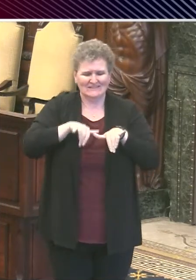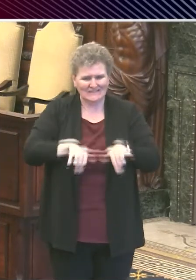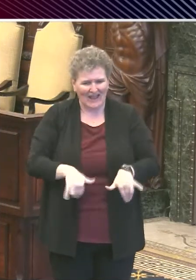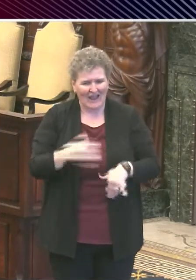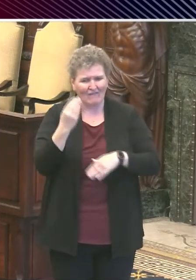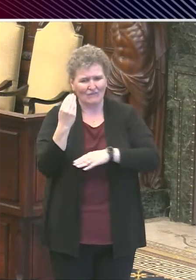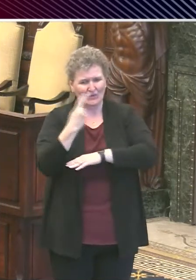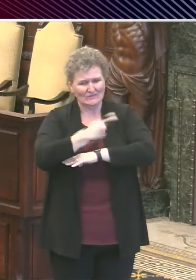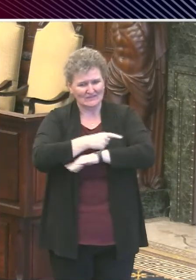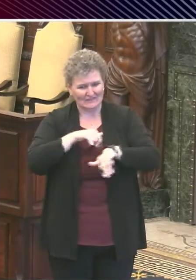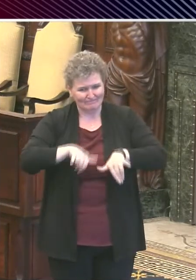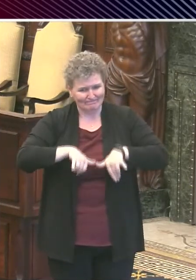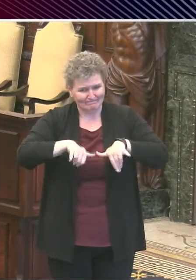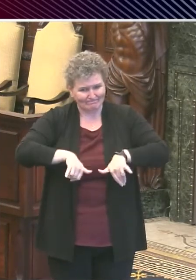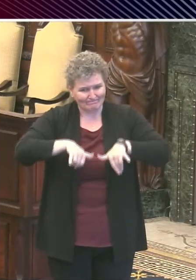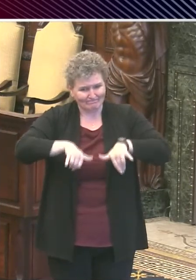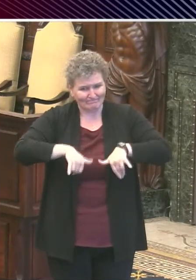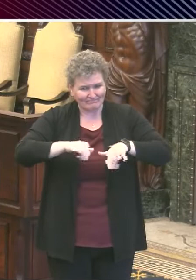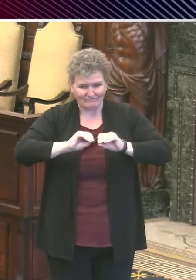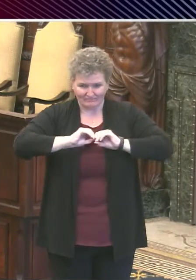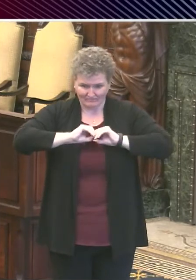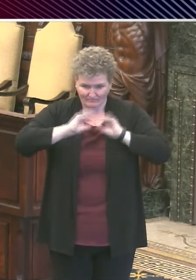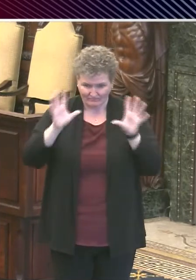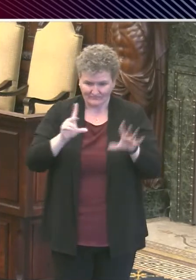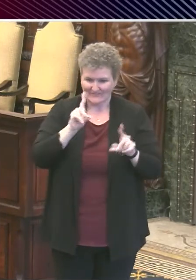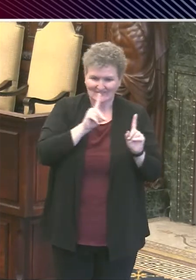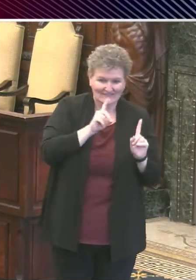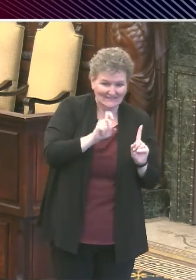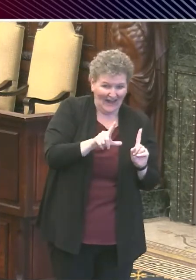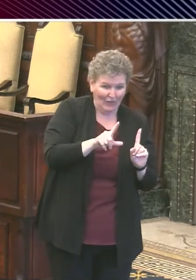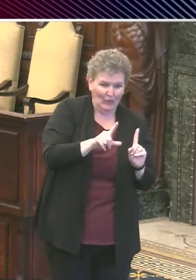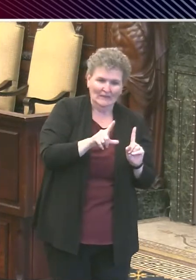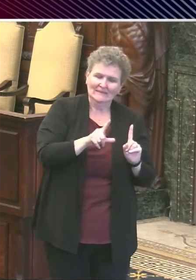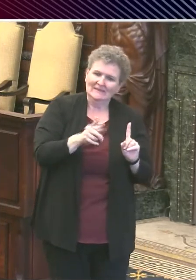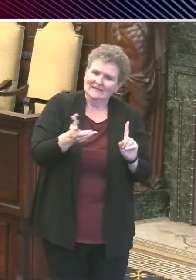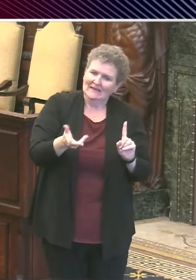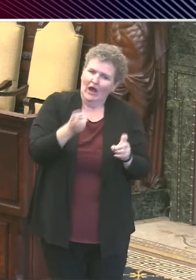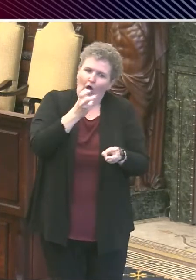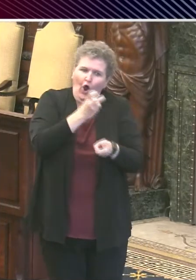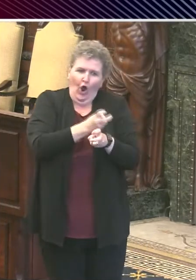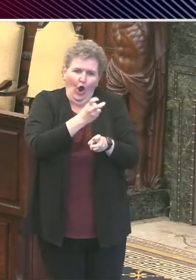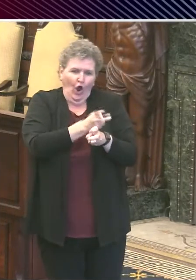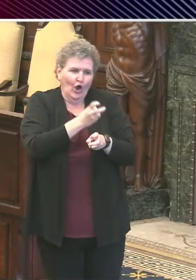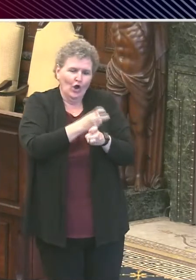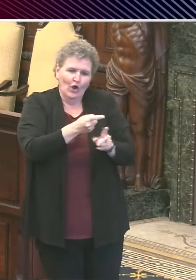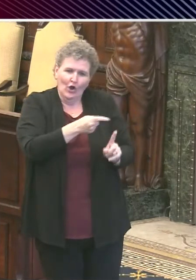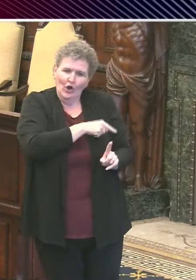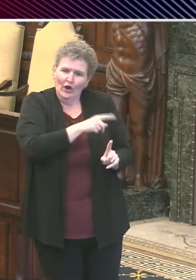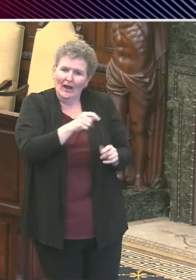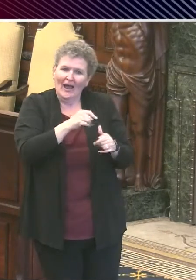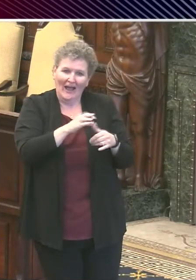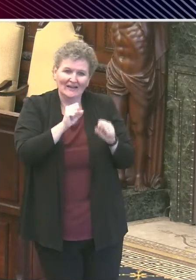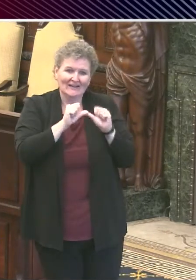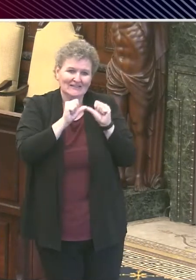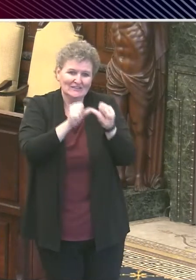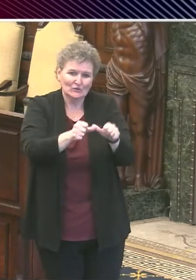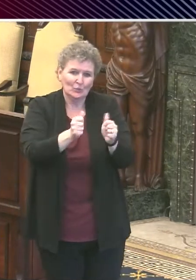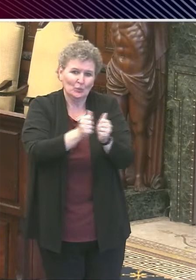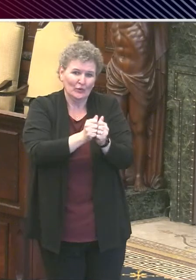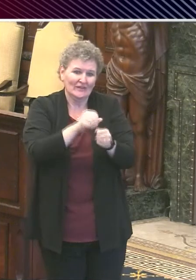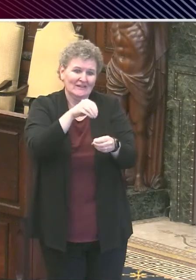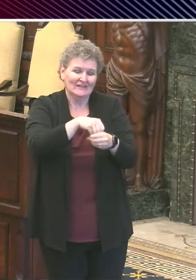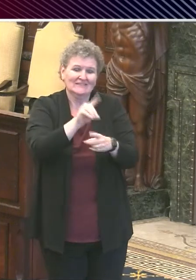very impractical when Delaware became a high incidence area, say that people can continue to work if they wear a mask at all times for the 14 days